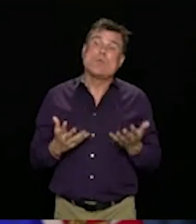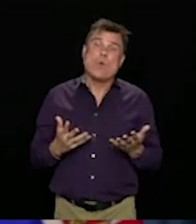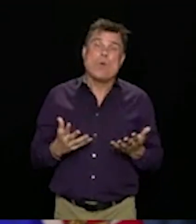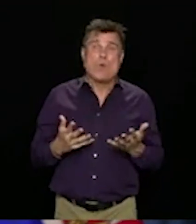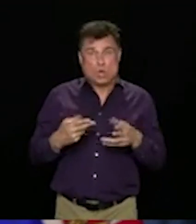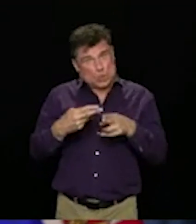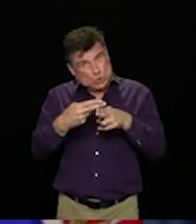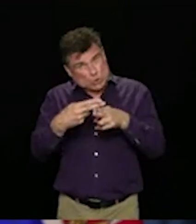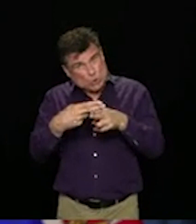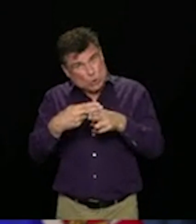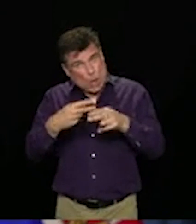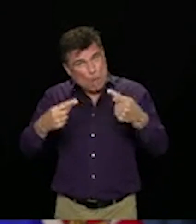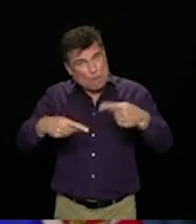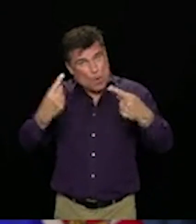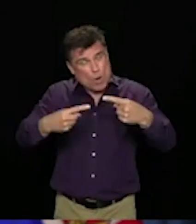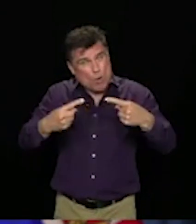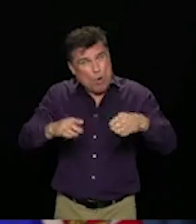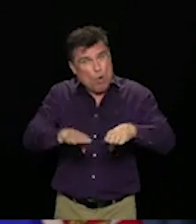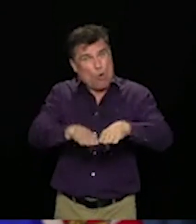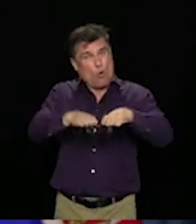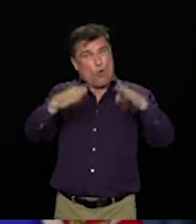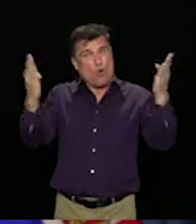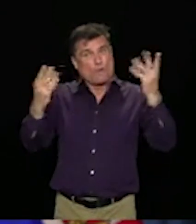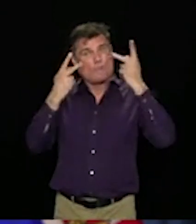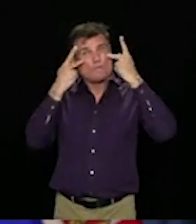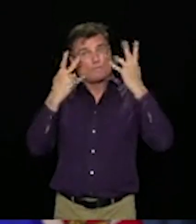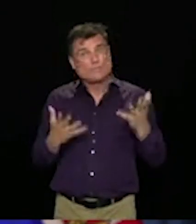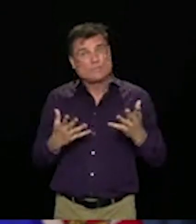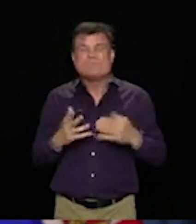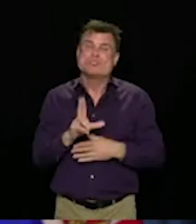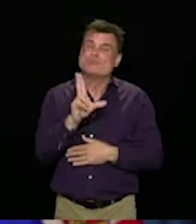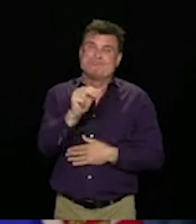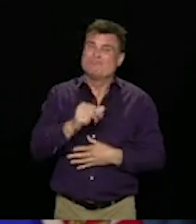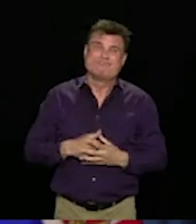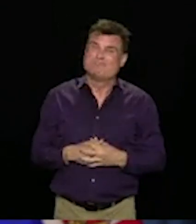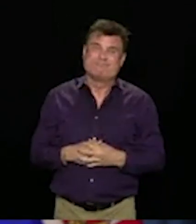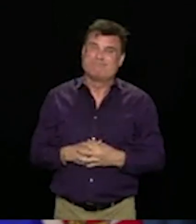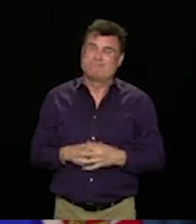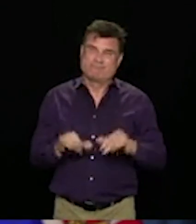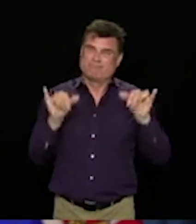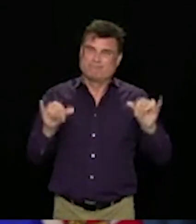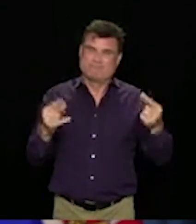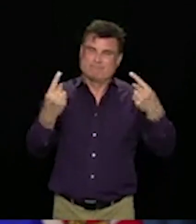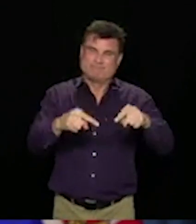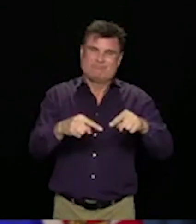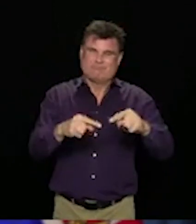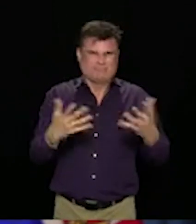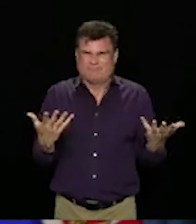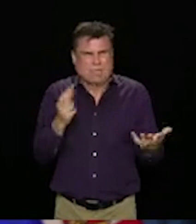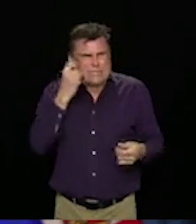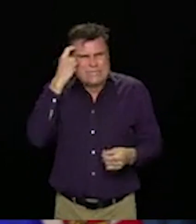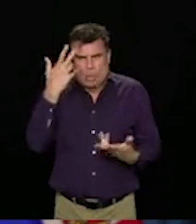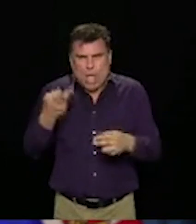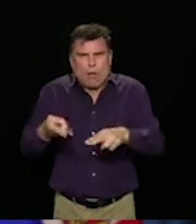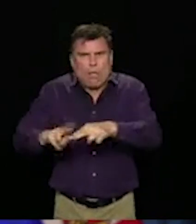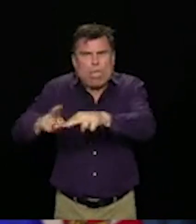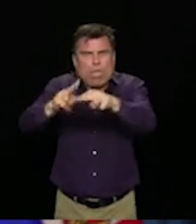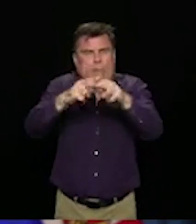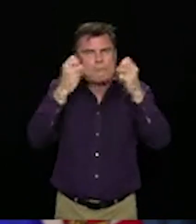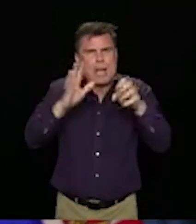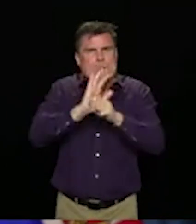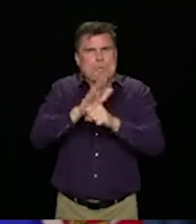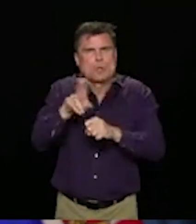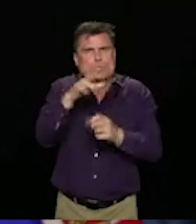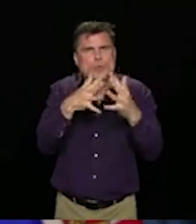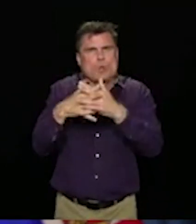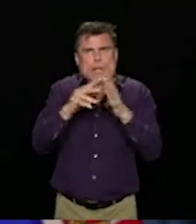visitors anytime soon. And I don't see that as practical. I don't see it as practical either to have Canadians visiting and then